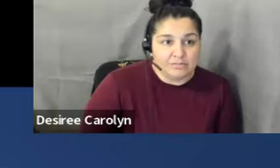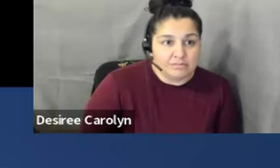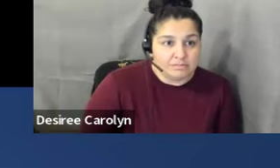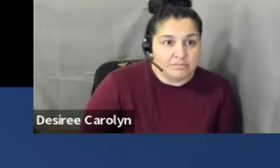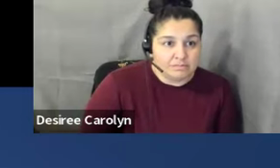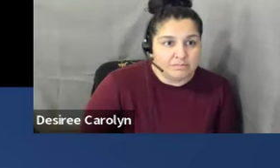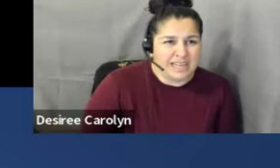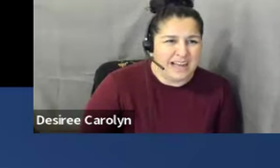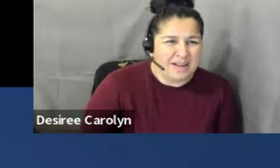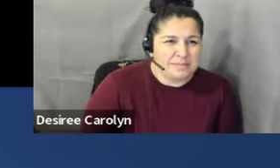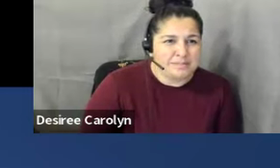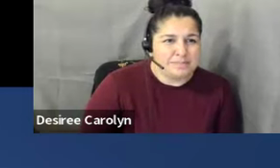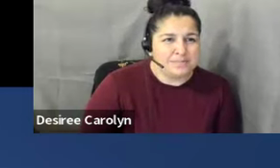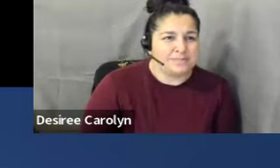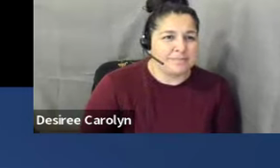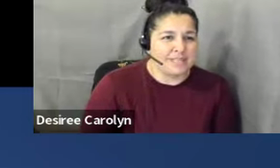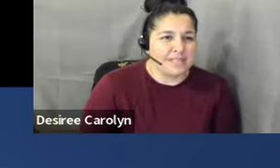hiring,